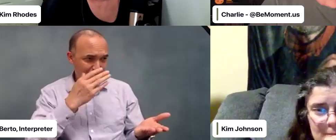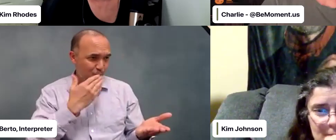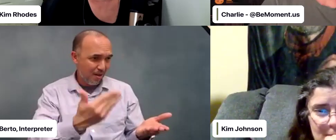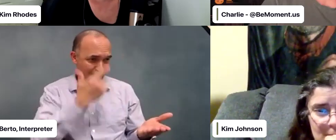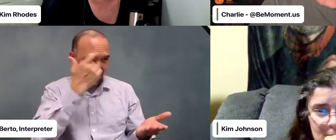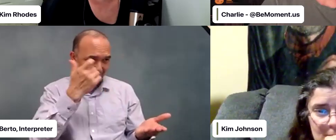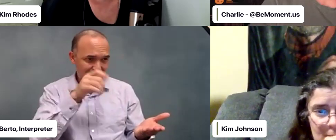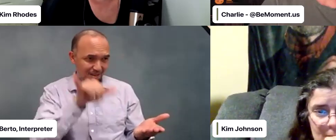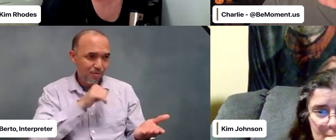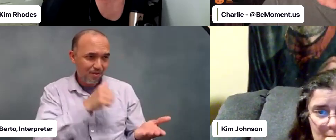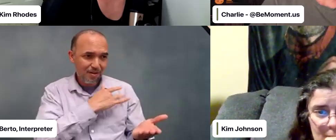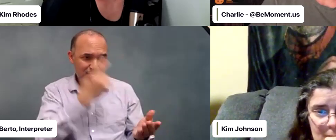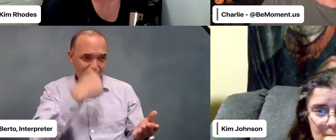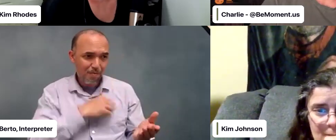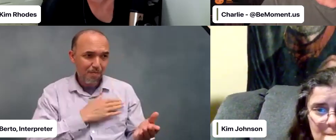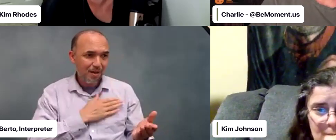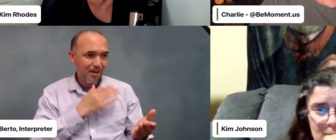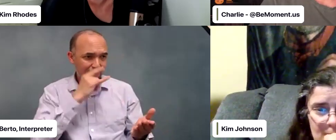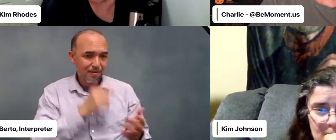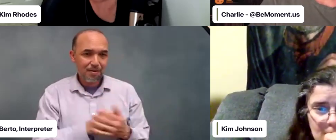Right. Well, I mean,